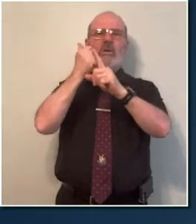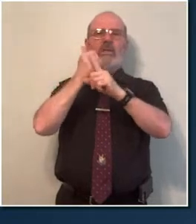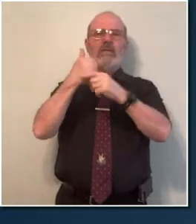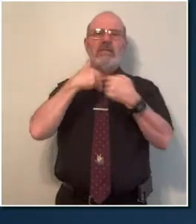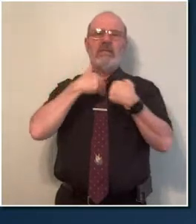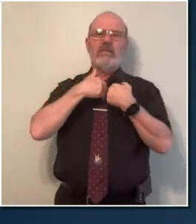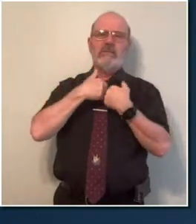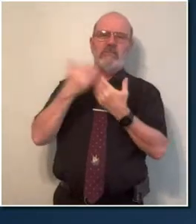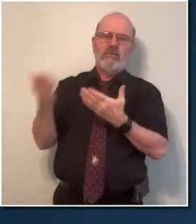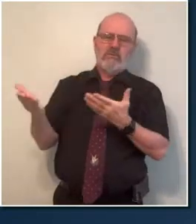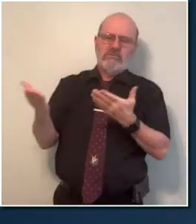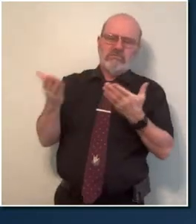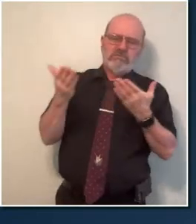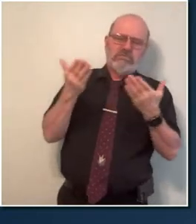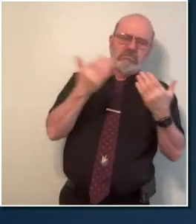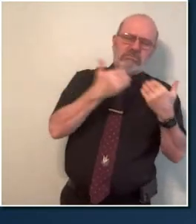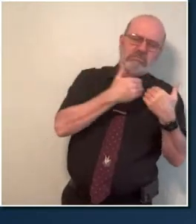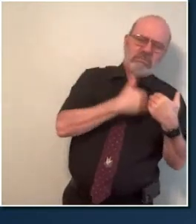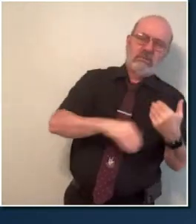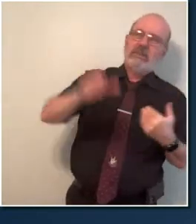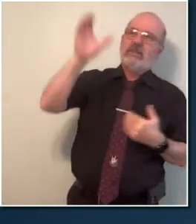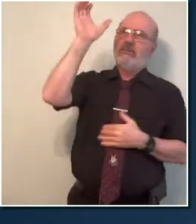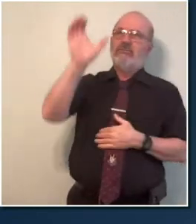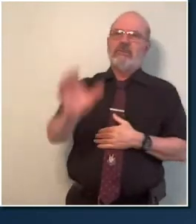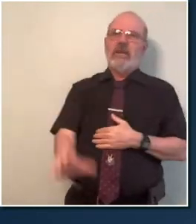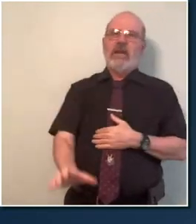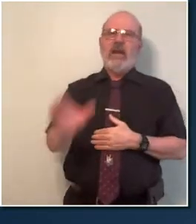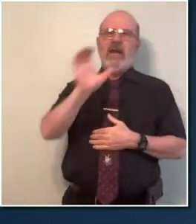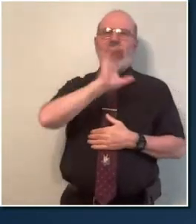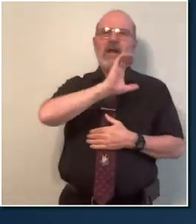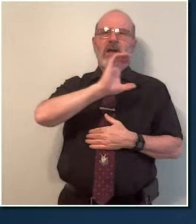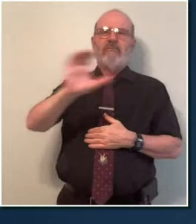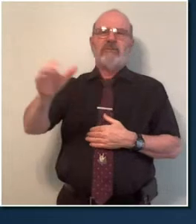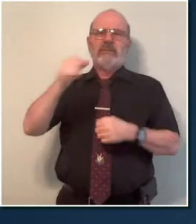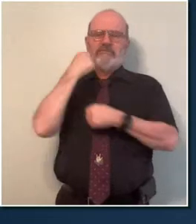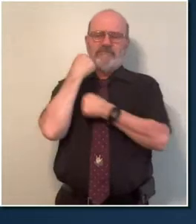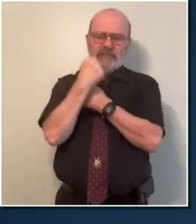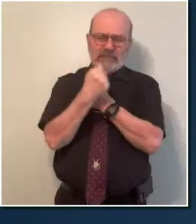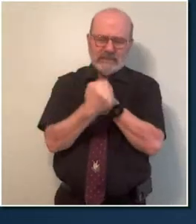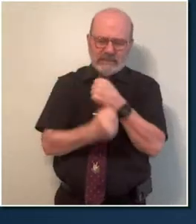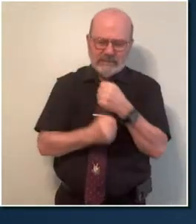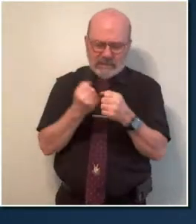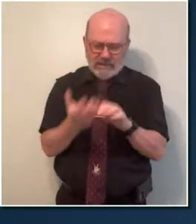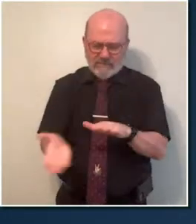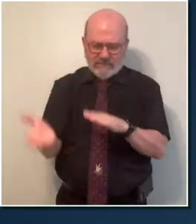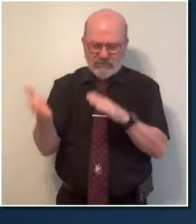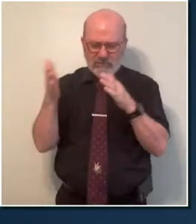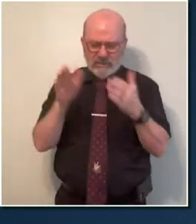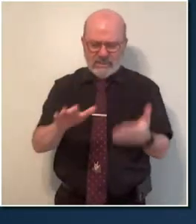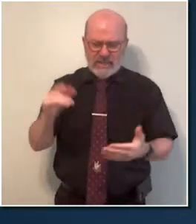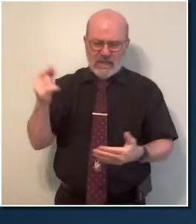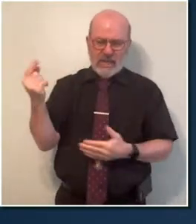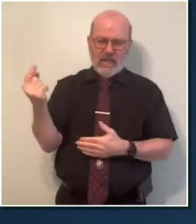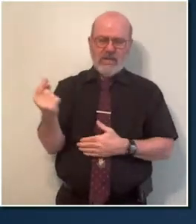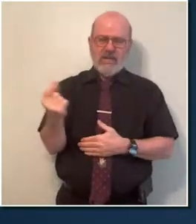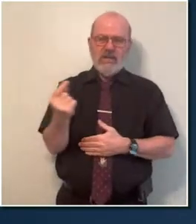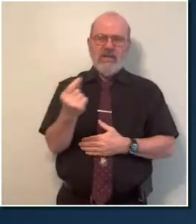He bore the burden to Calvary and suffered and died